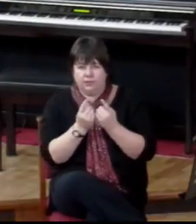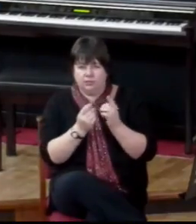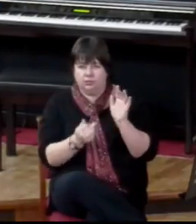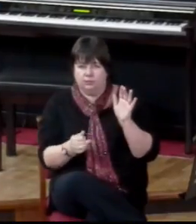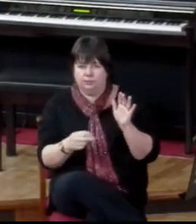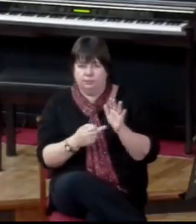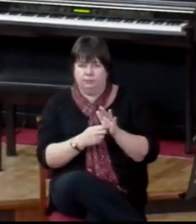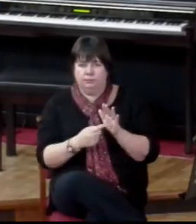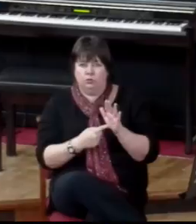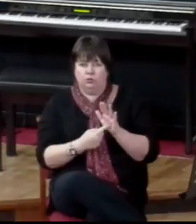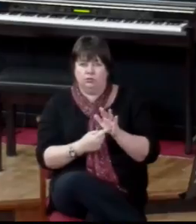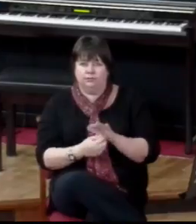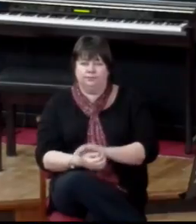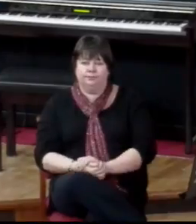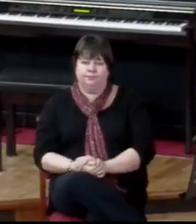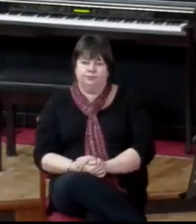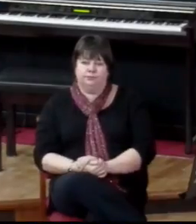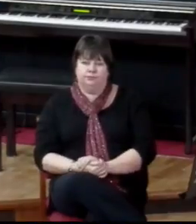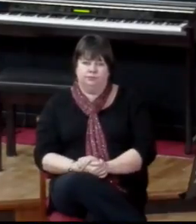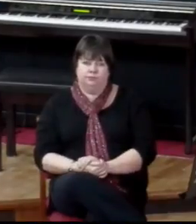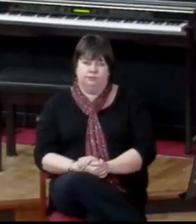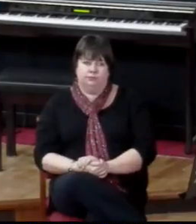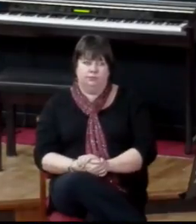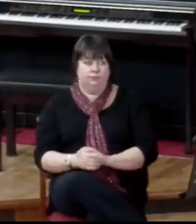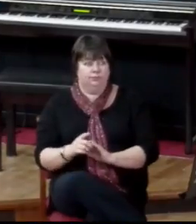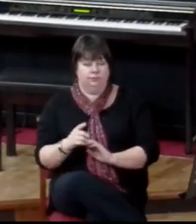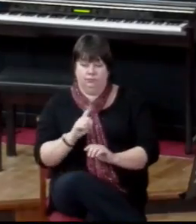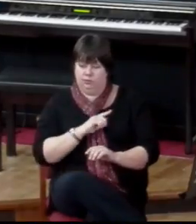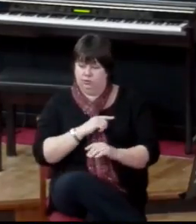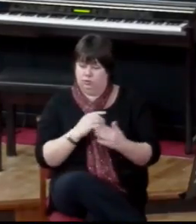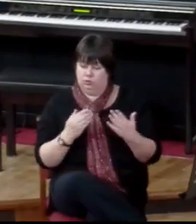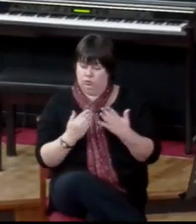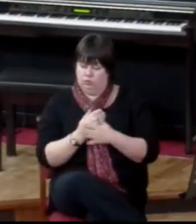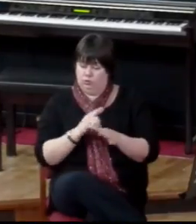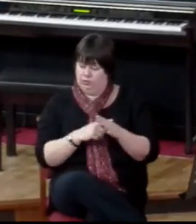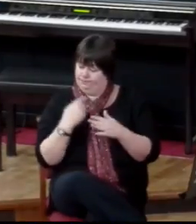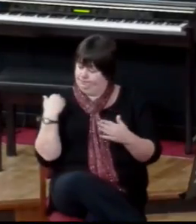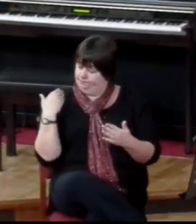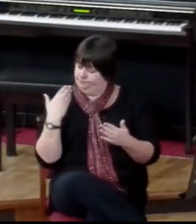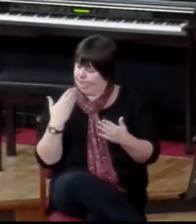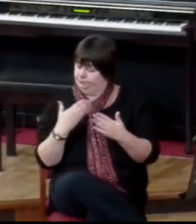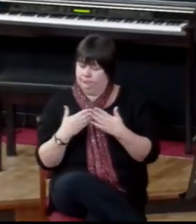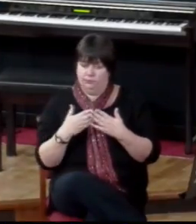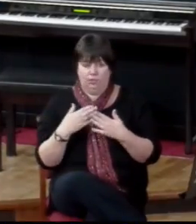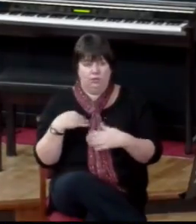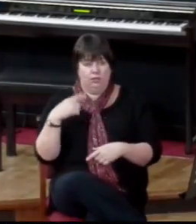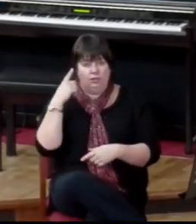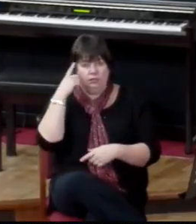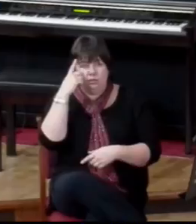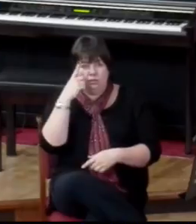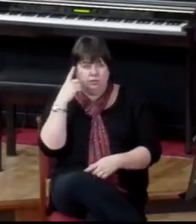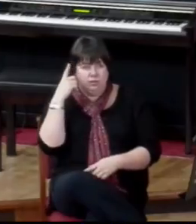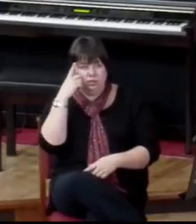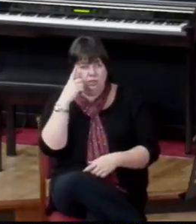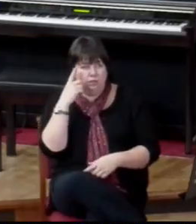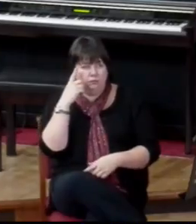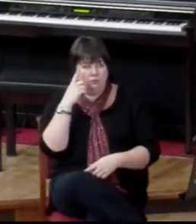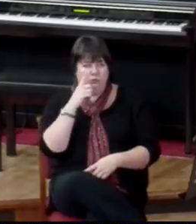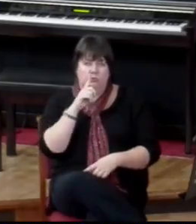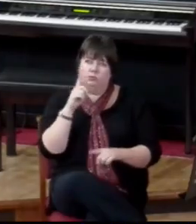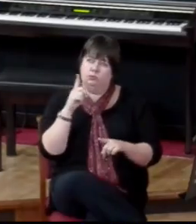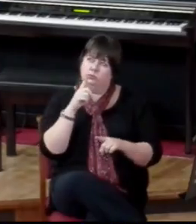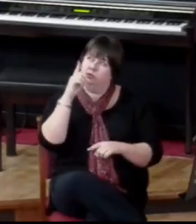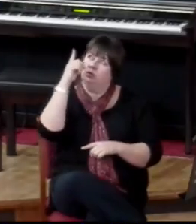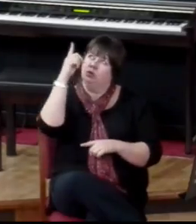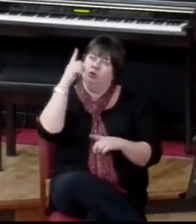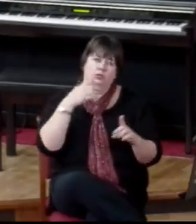important. And since the new year, we've been thinking about what are God's priorities for